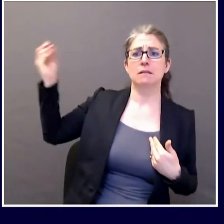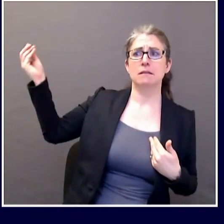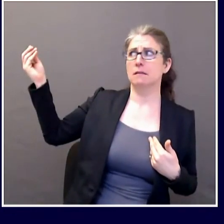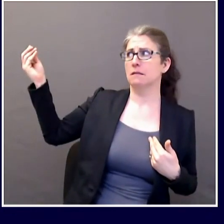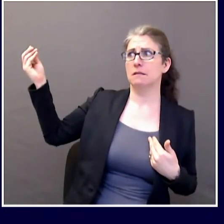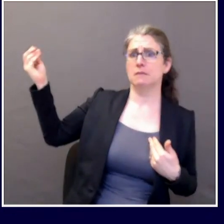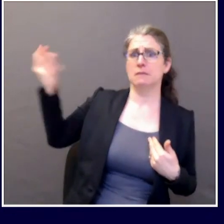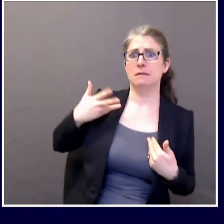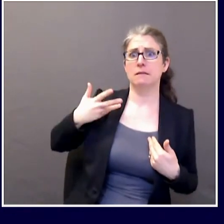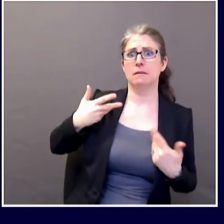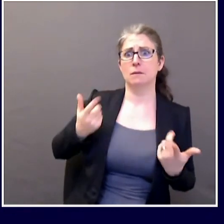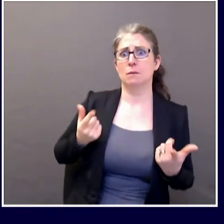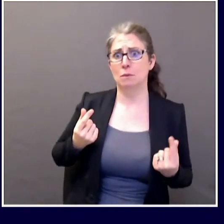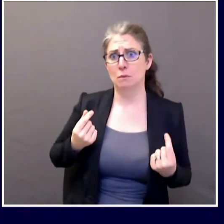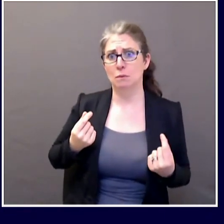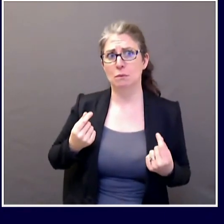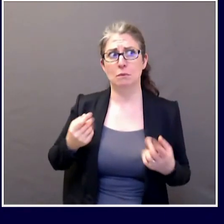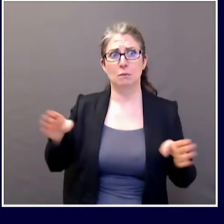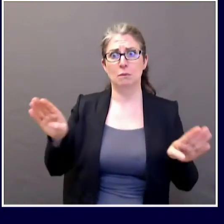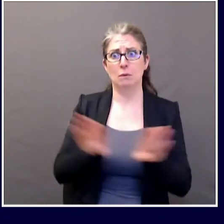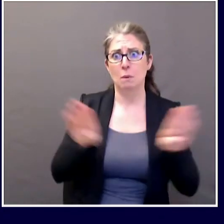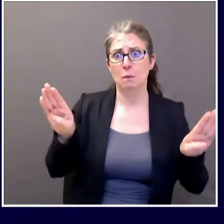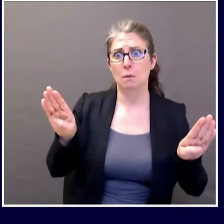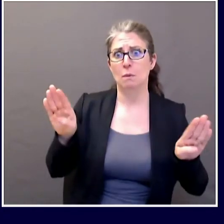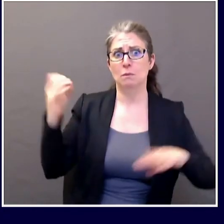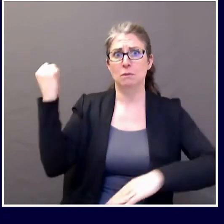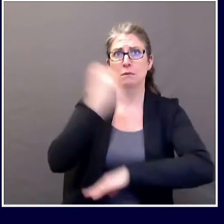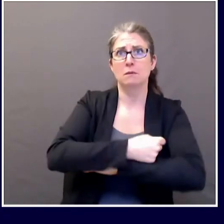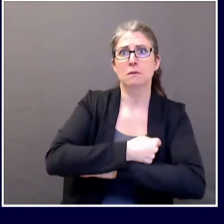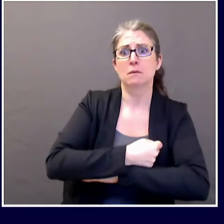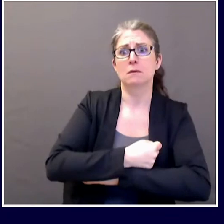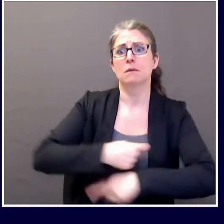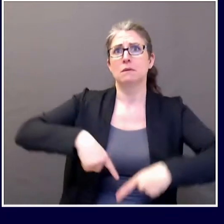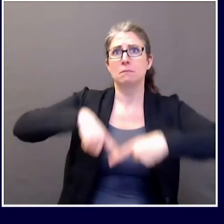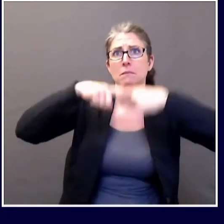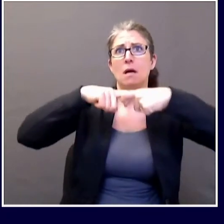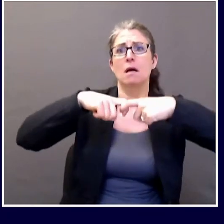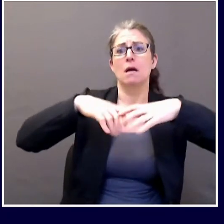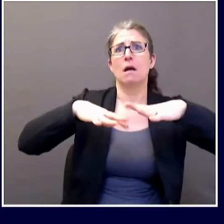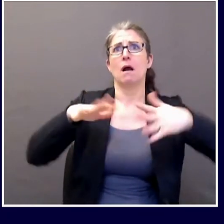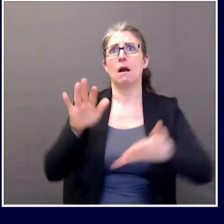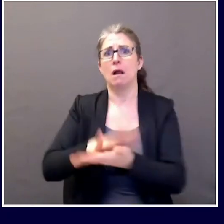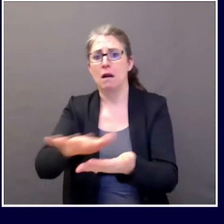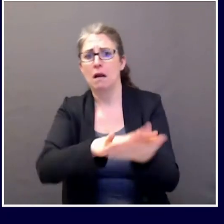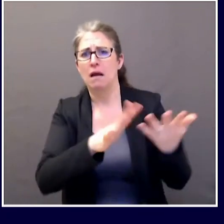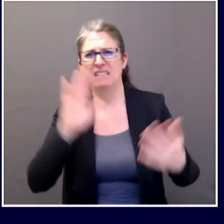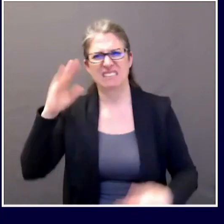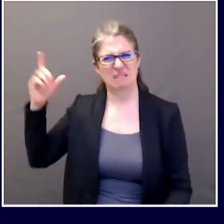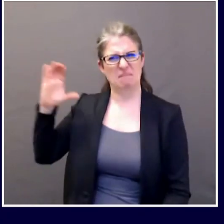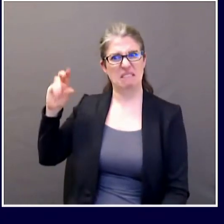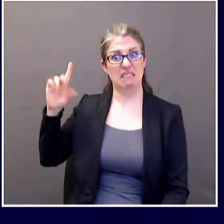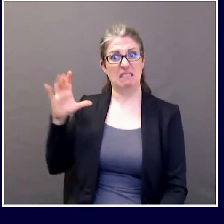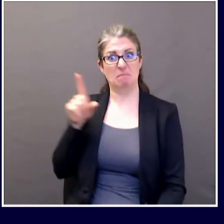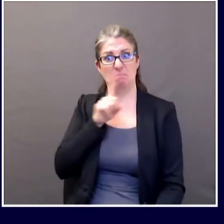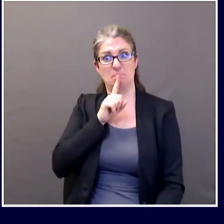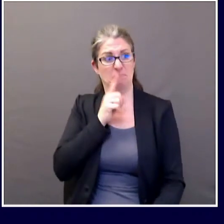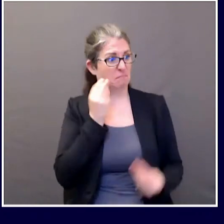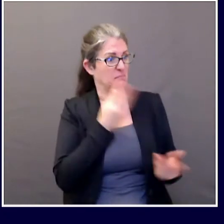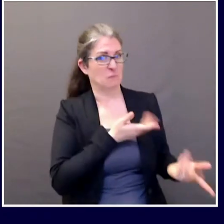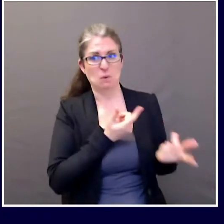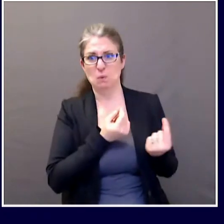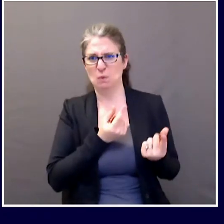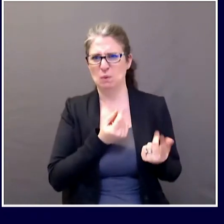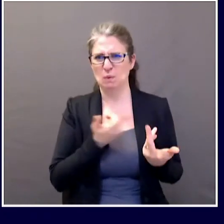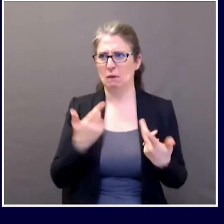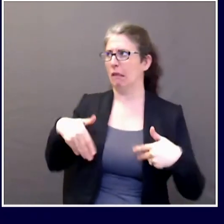So it really varies. It depends on how long the person had been in the office. So there's, generally speaking, what a business must